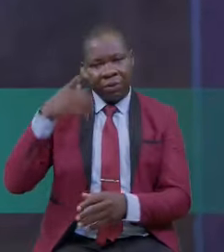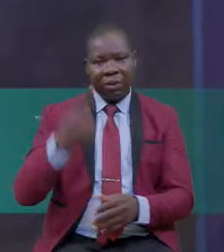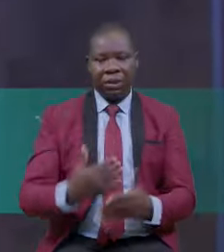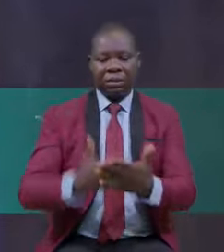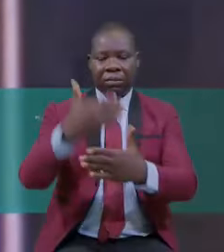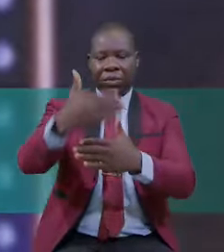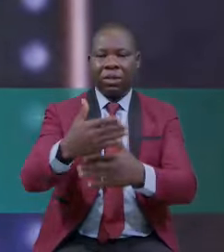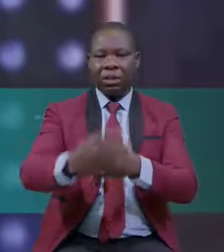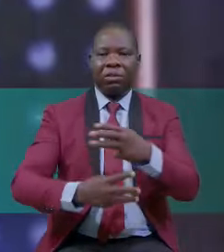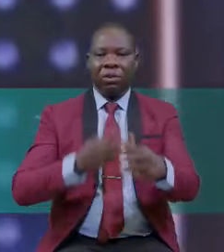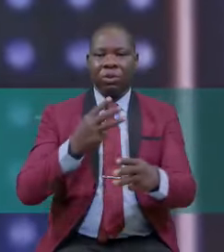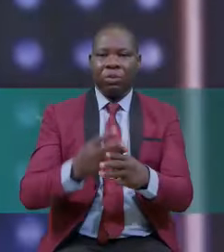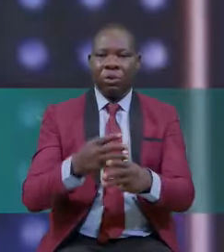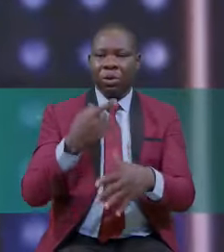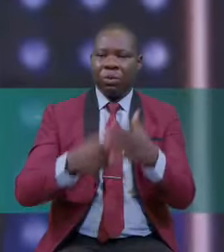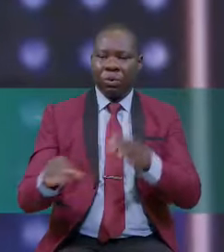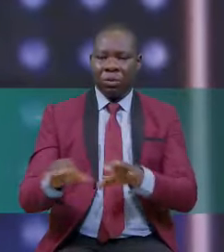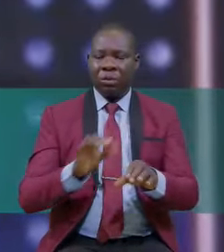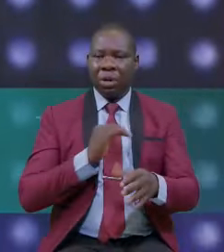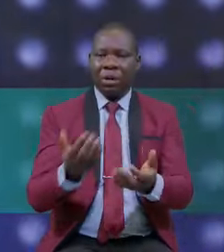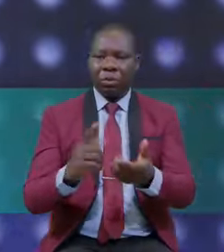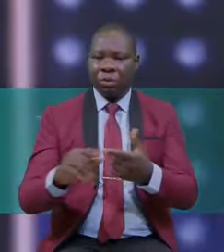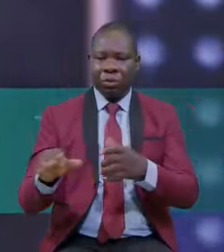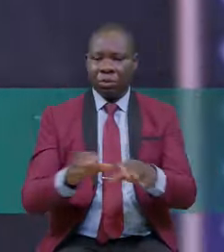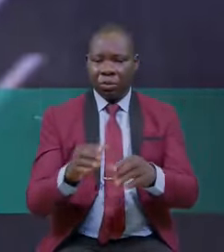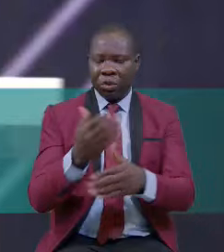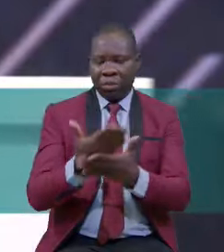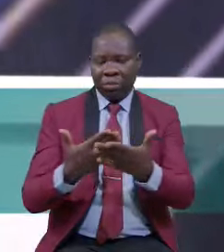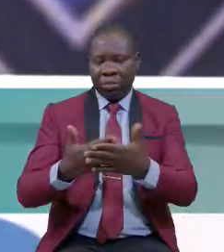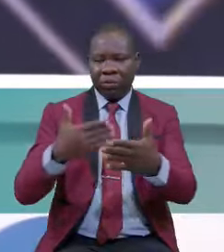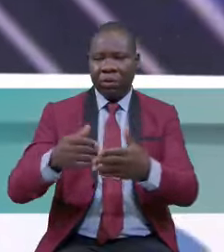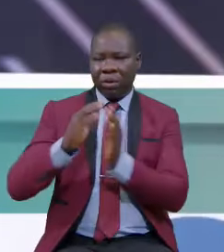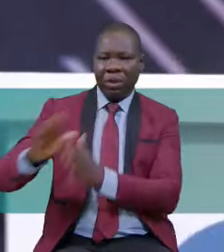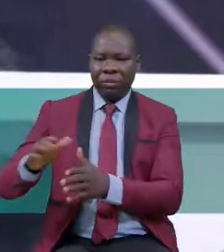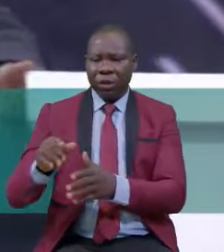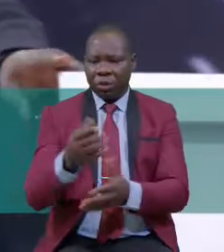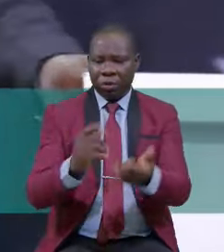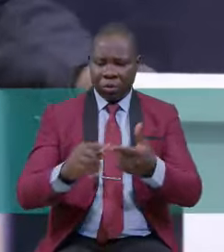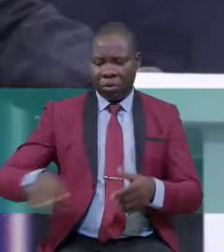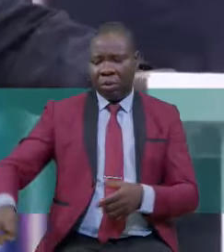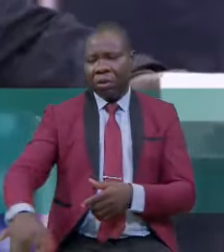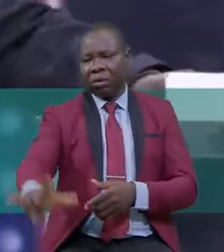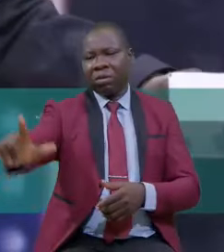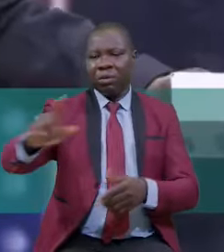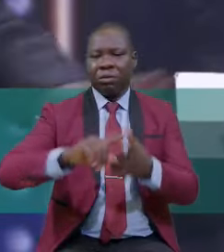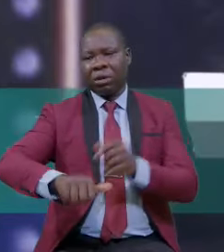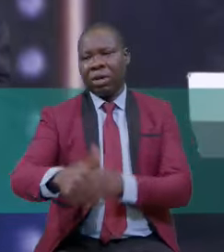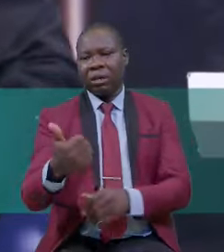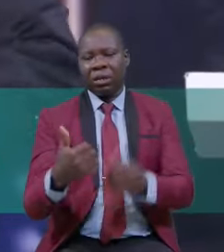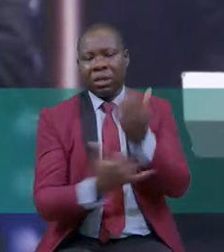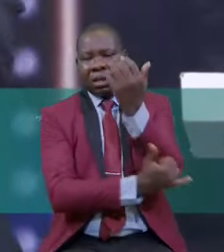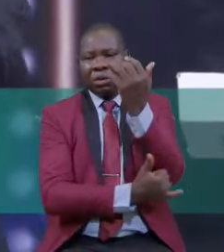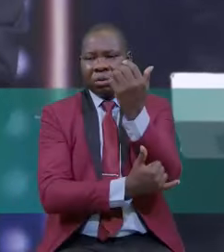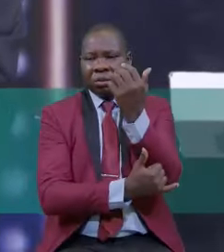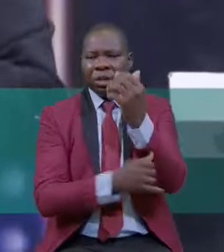You want to go to another country. You're traveling to another country. Do you know the language of the people there? Do you know the culture of the people there?